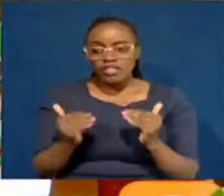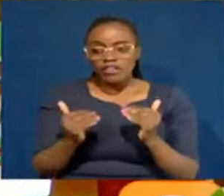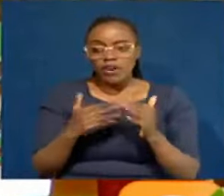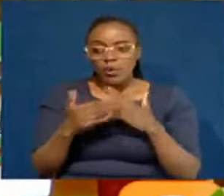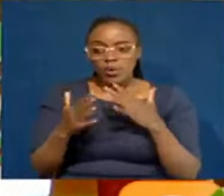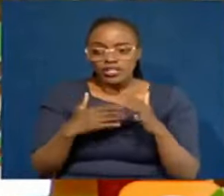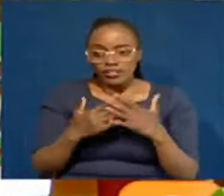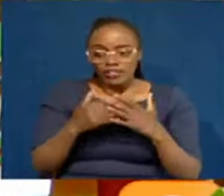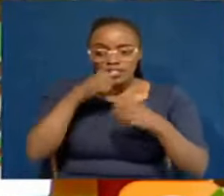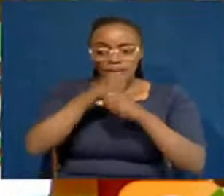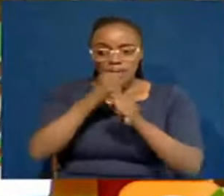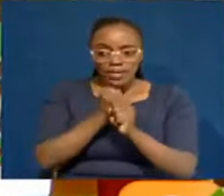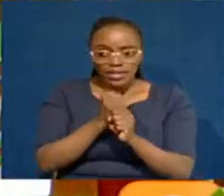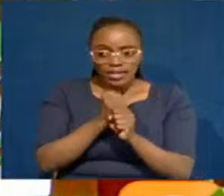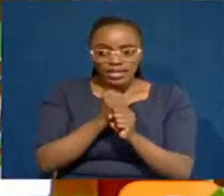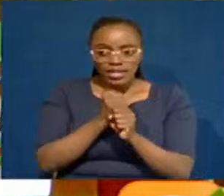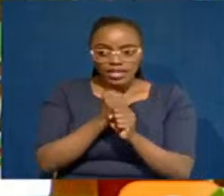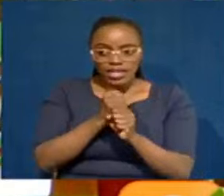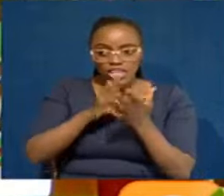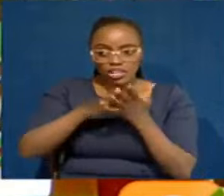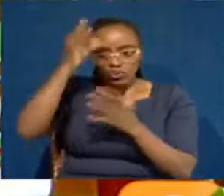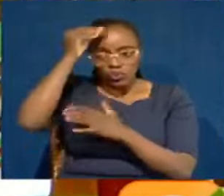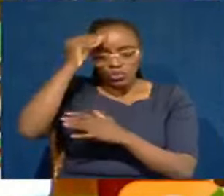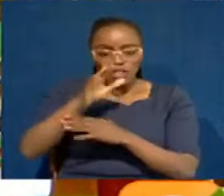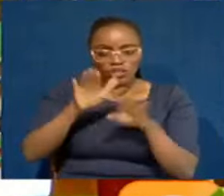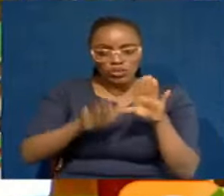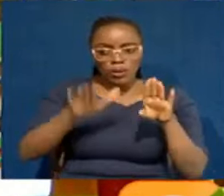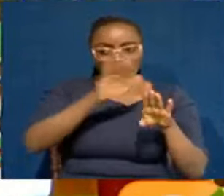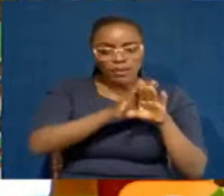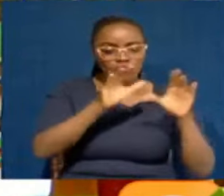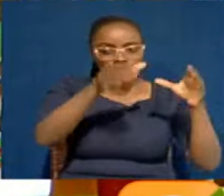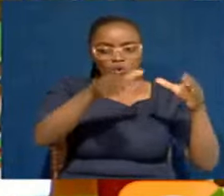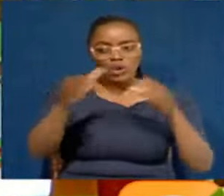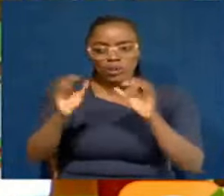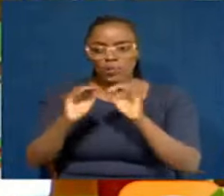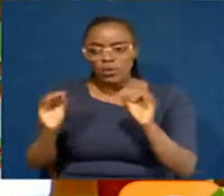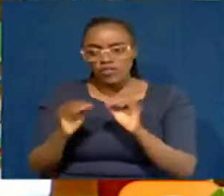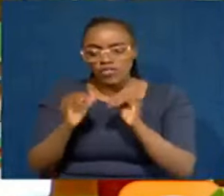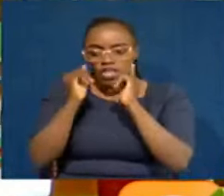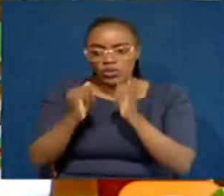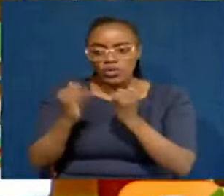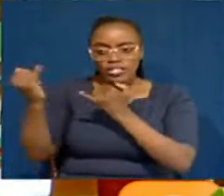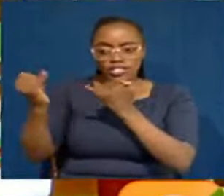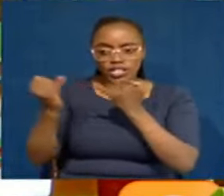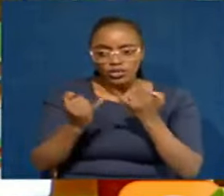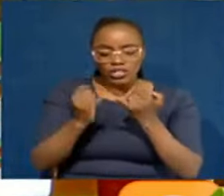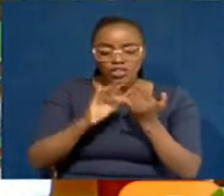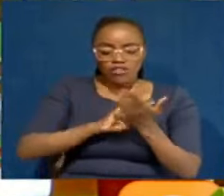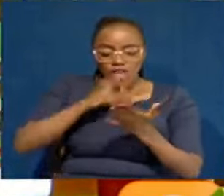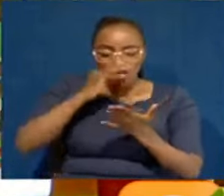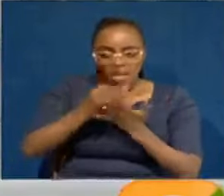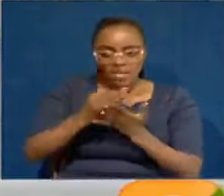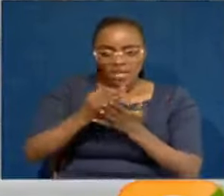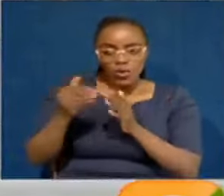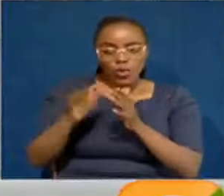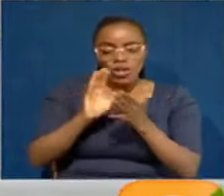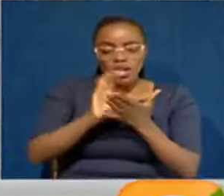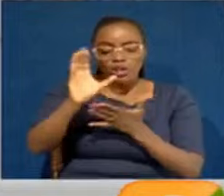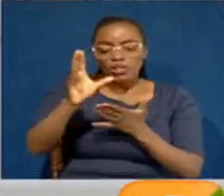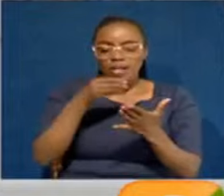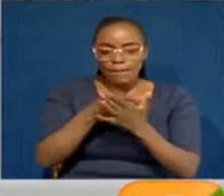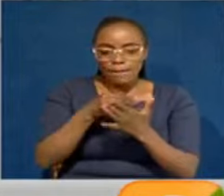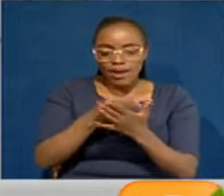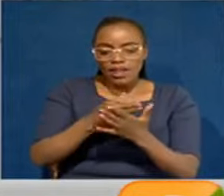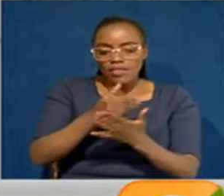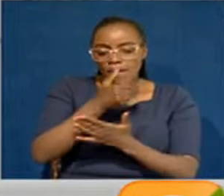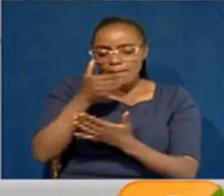is actually causing students to be placed in bands that they do not. The newly introduced model of funding that allocates money to students